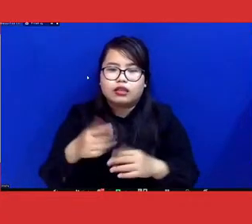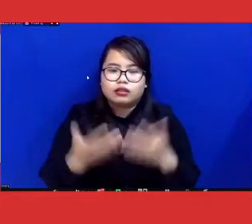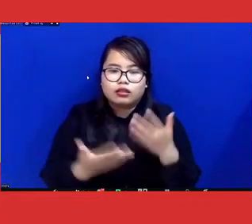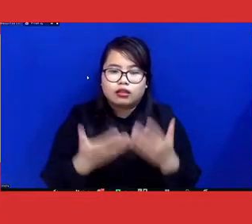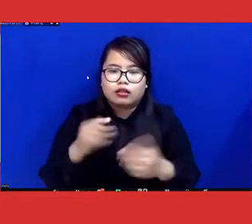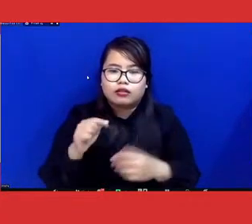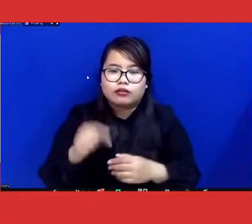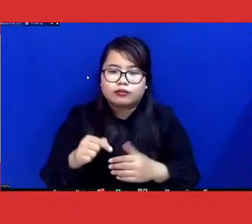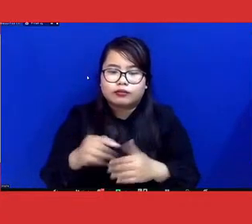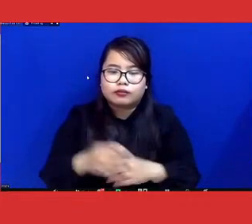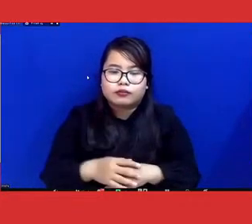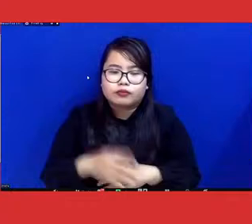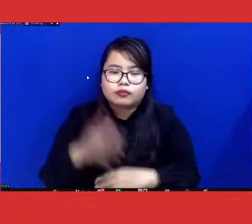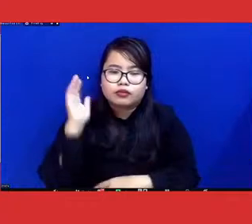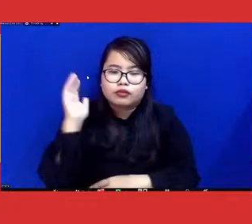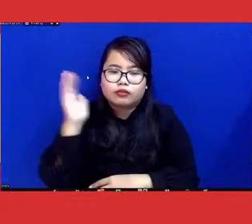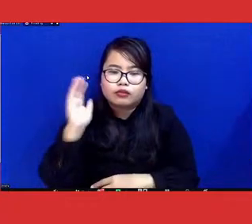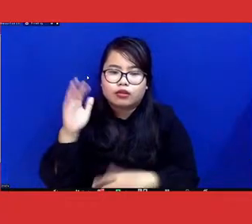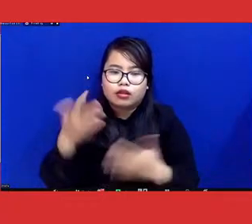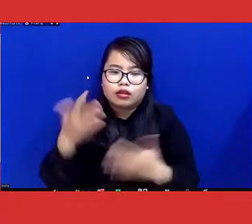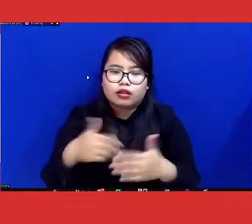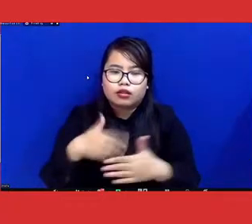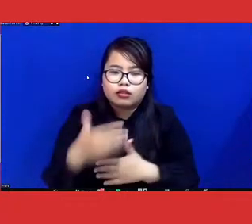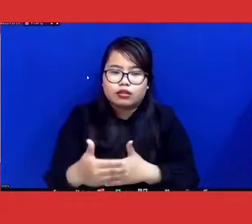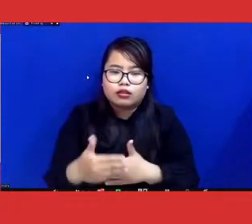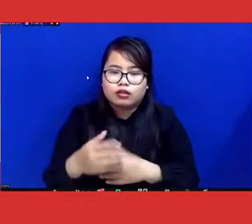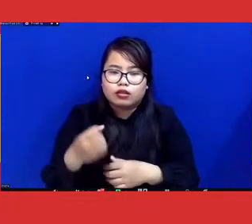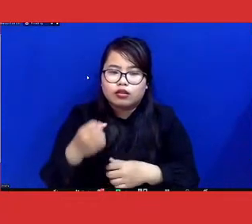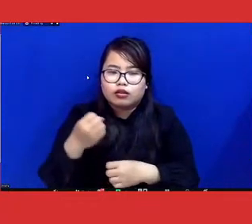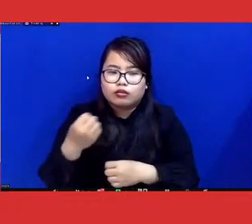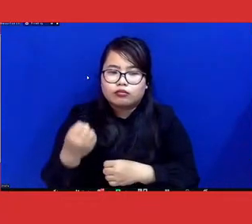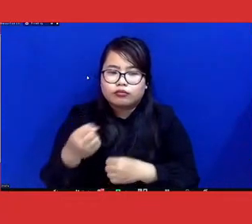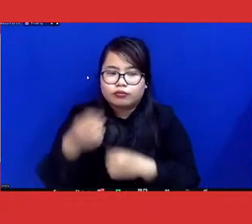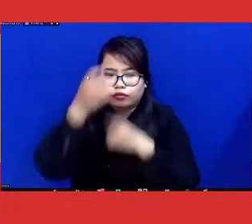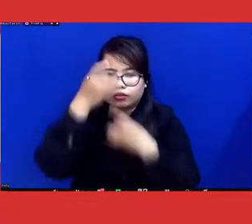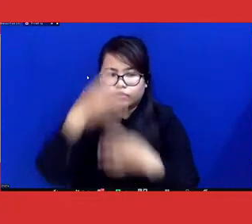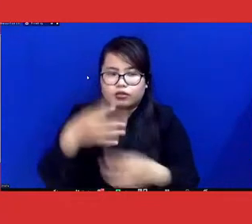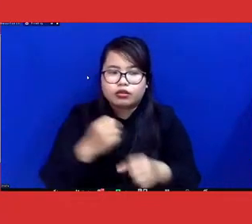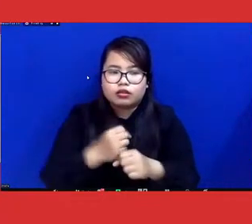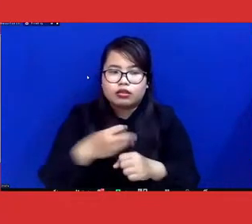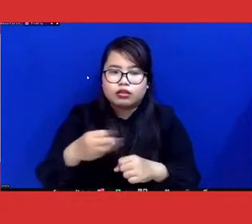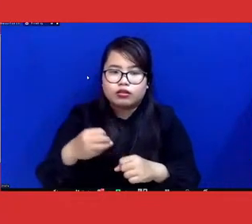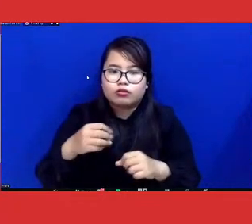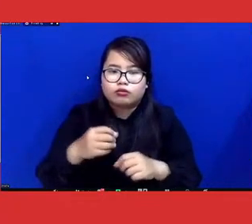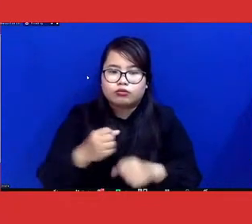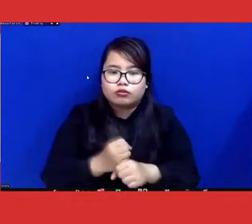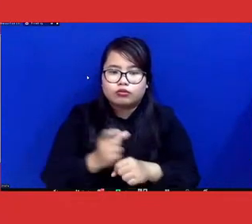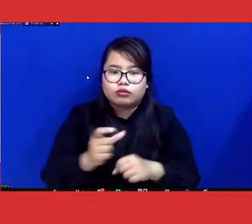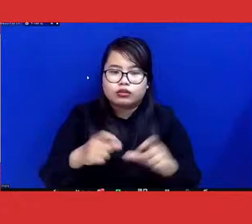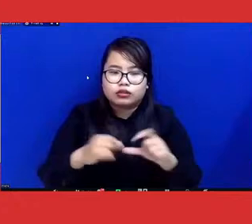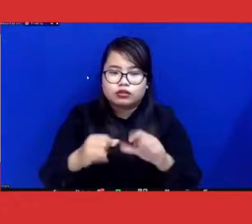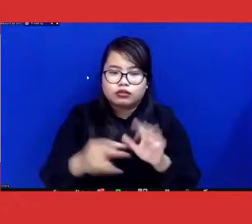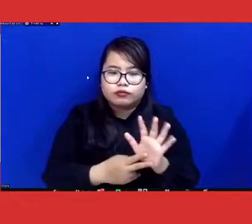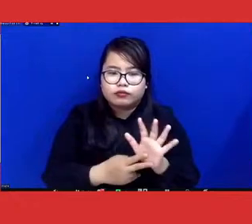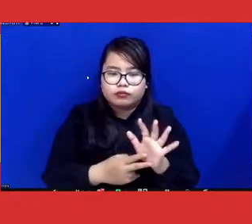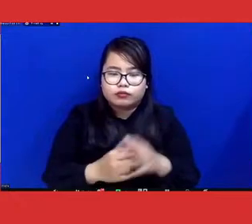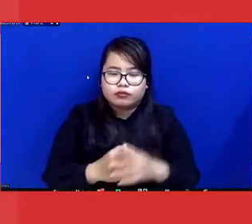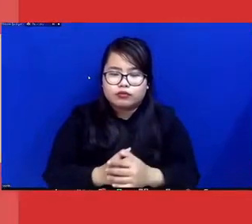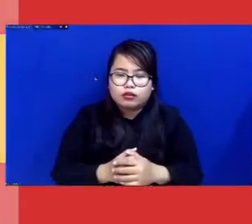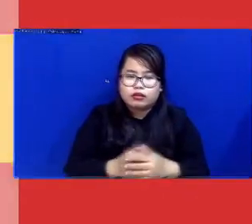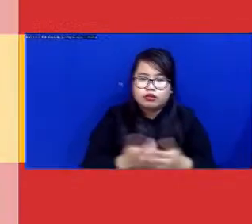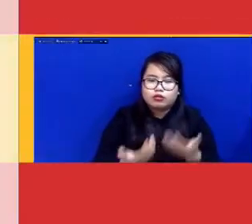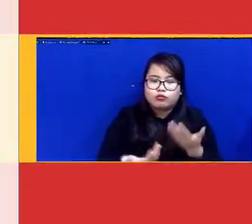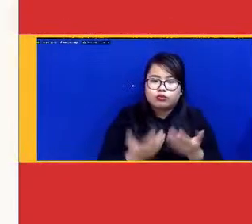human rights and international affairs for the city of Gwangju. Without further ado, we welcome Professor